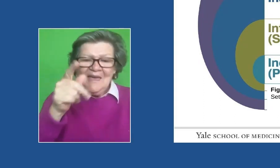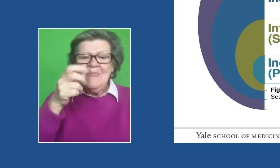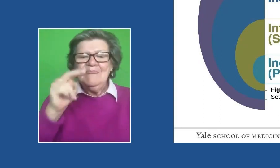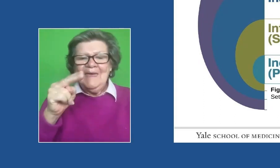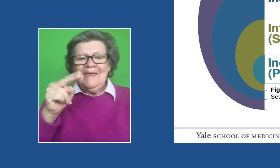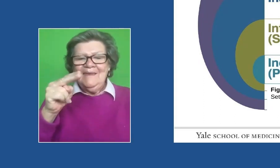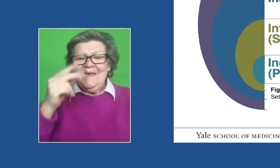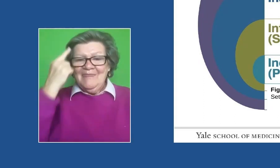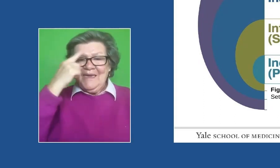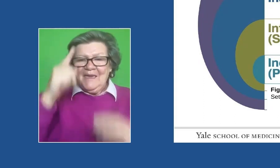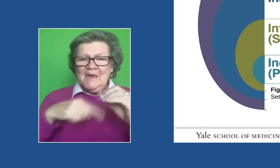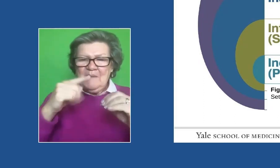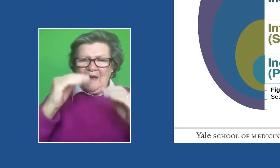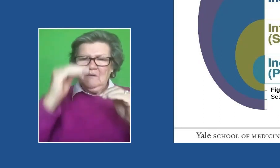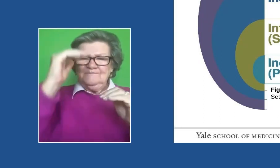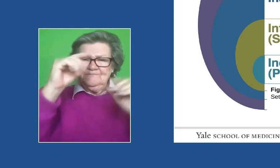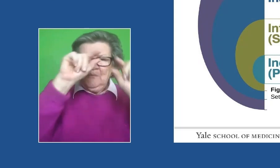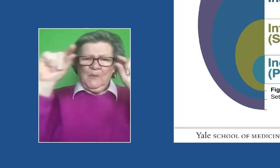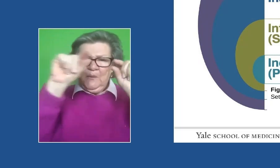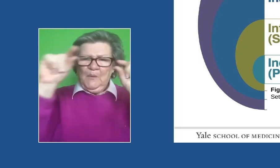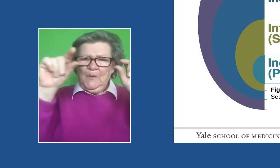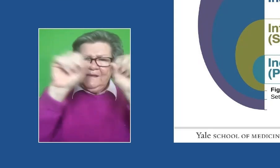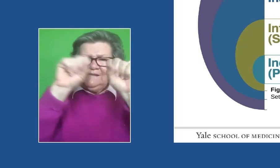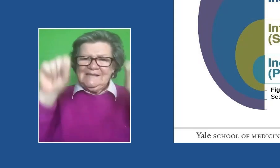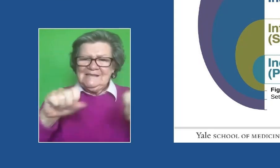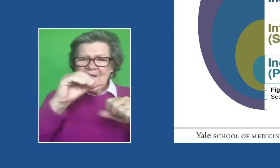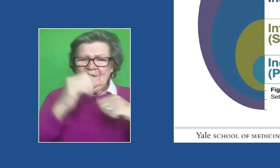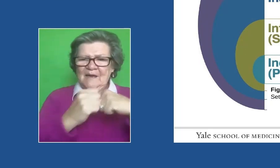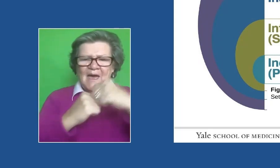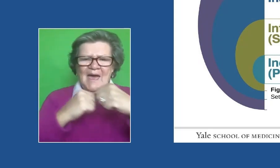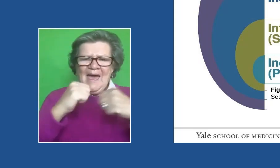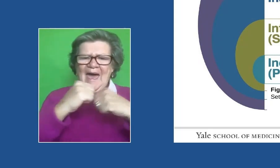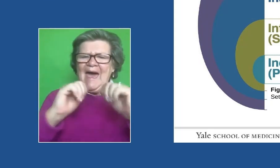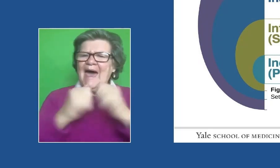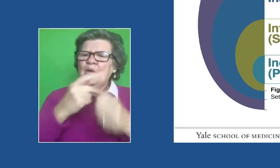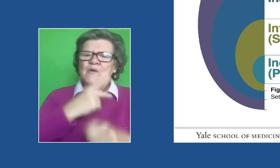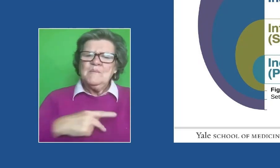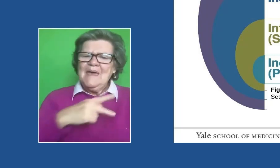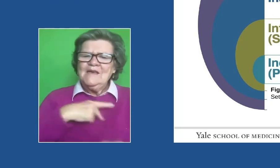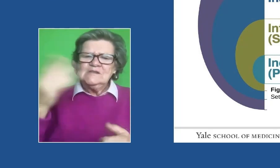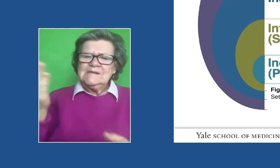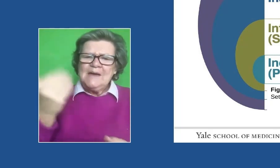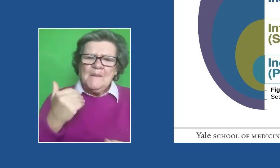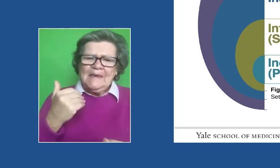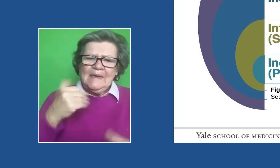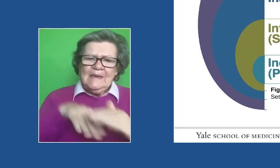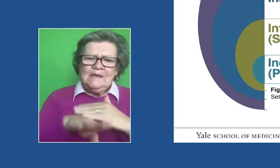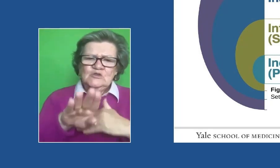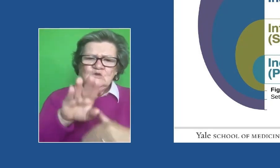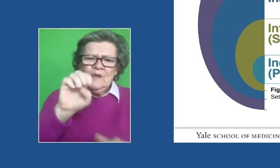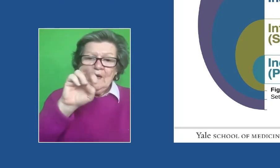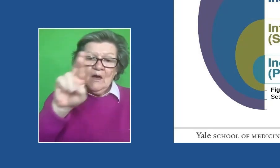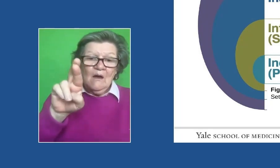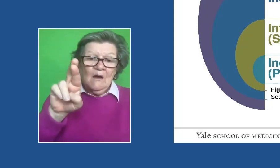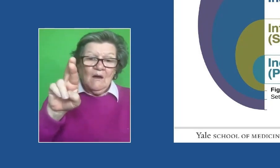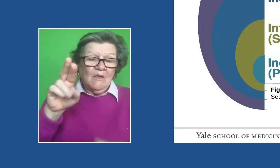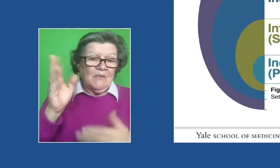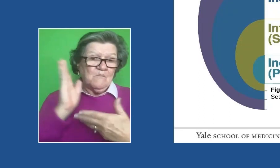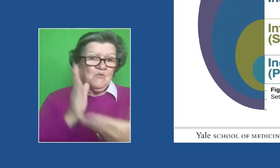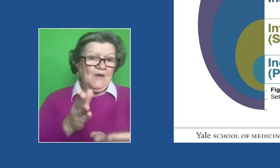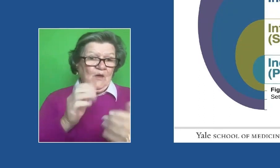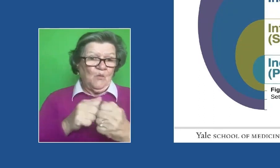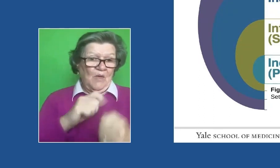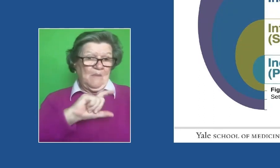and structural factors, how are these patients coming into the emergency department to begin with? Are there potential biases introduced with police calls, with